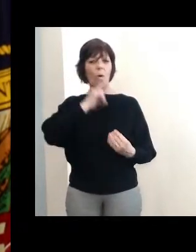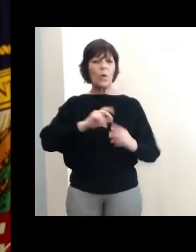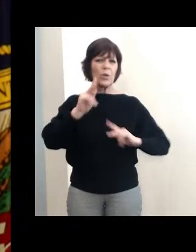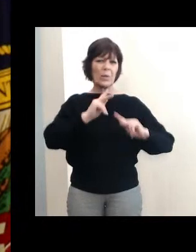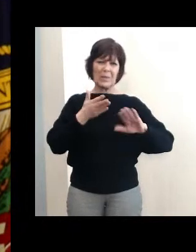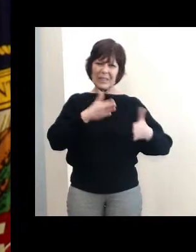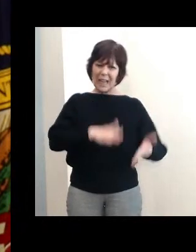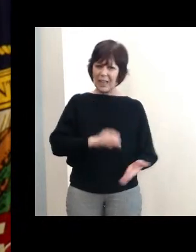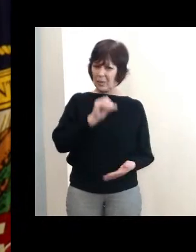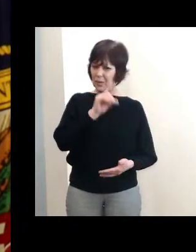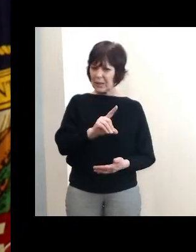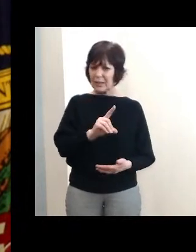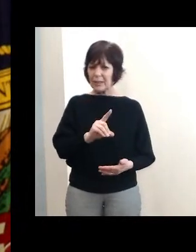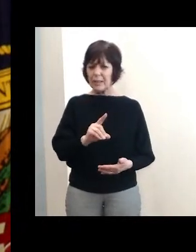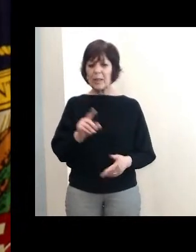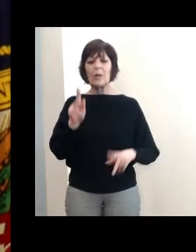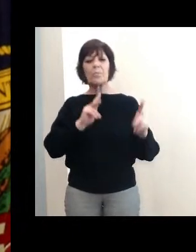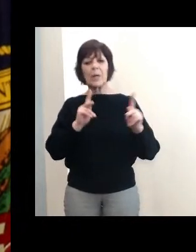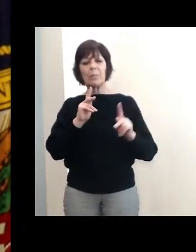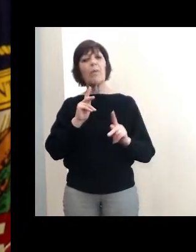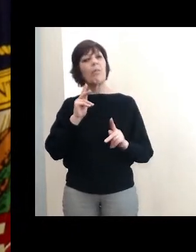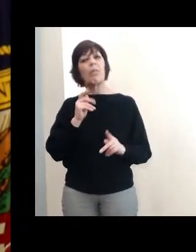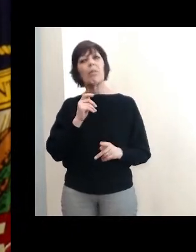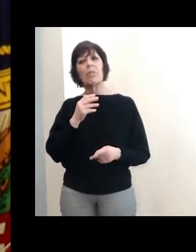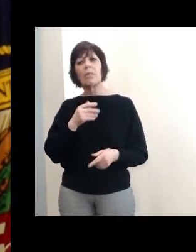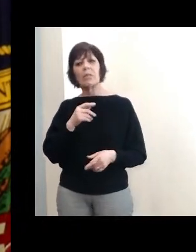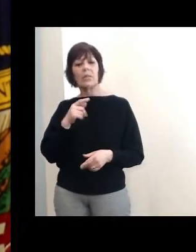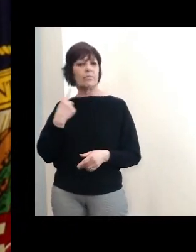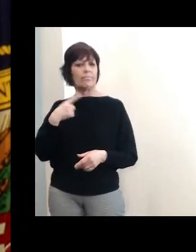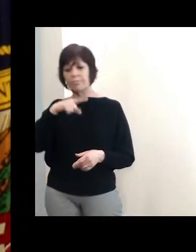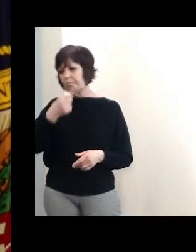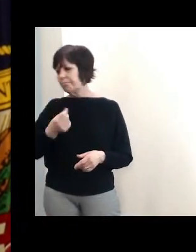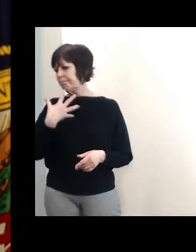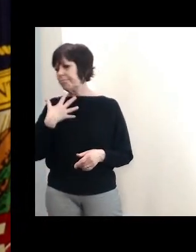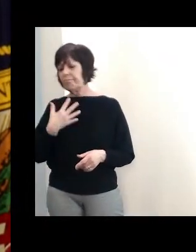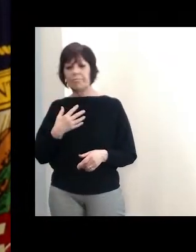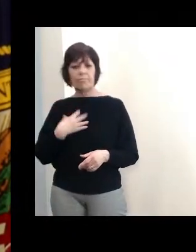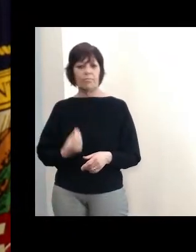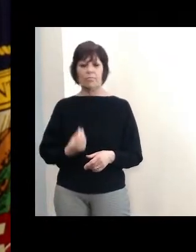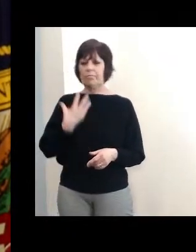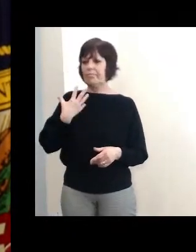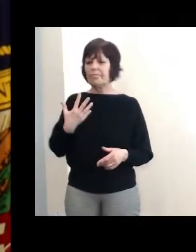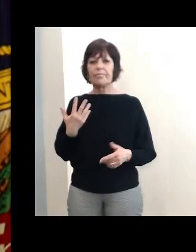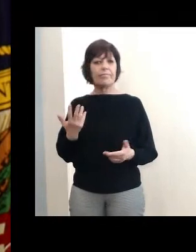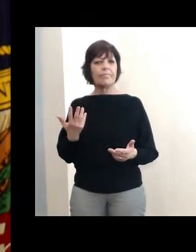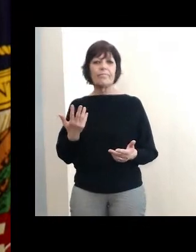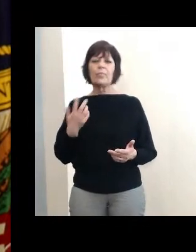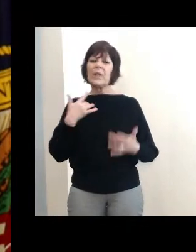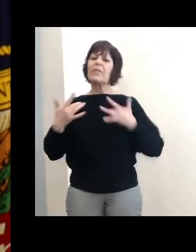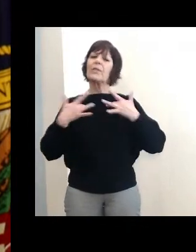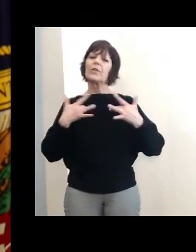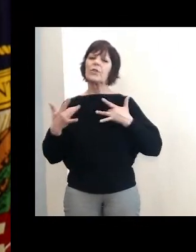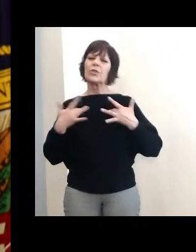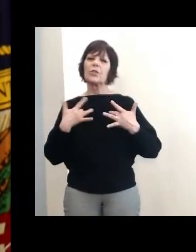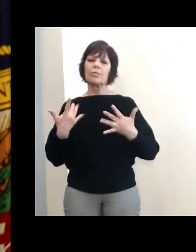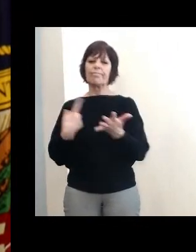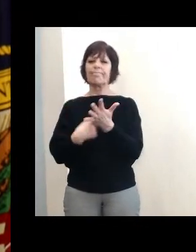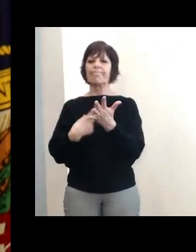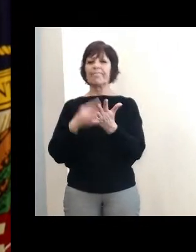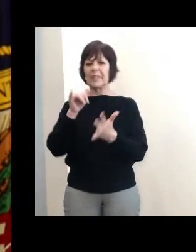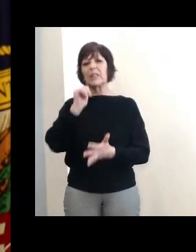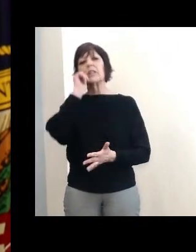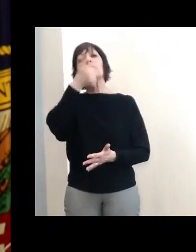overdoses, more peoples of color dying of overdoses. So we have some very significant concerns, and we'll talk about those